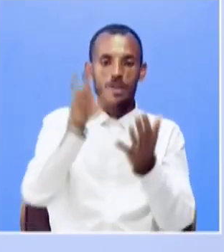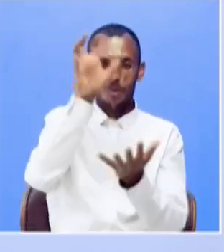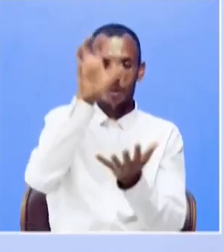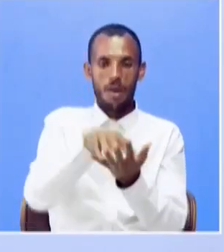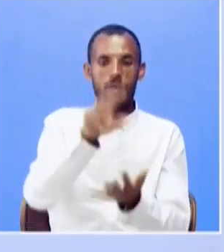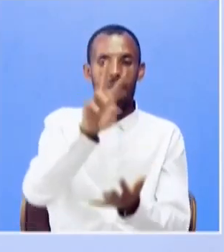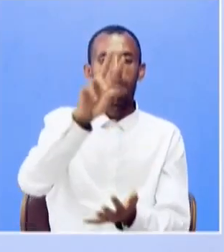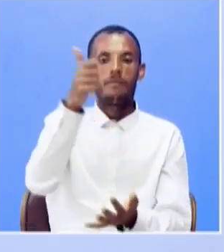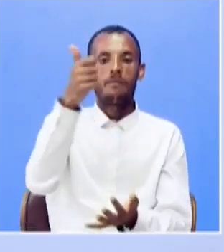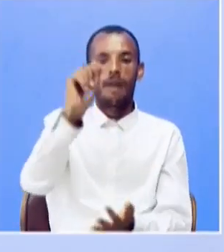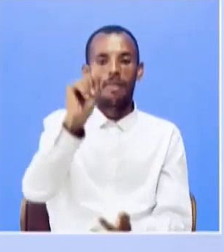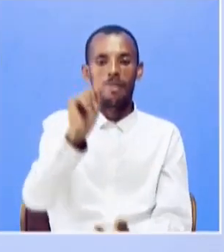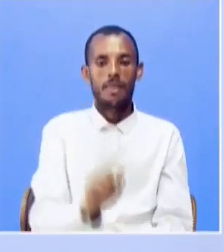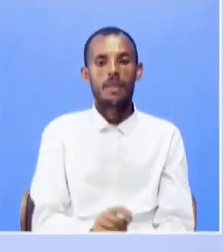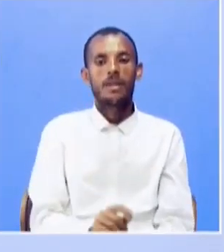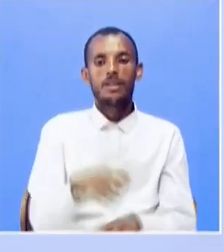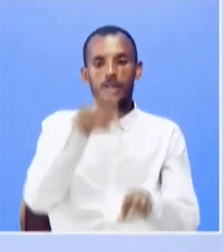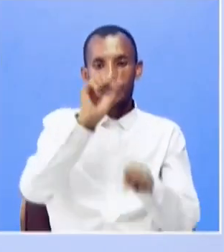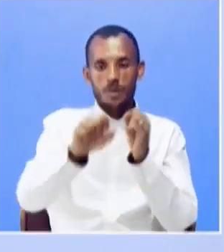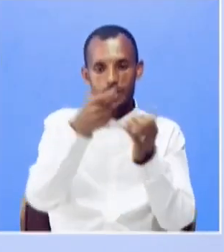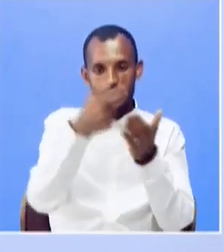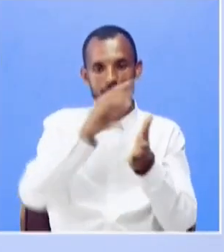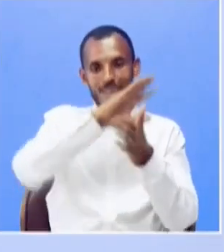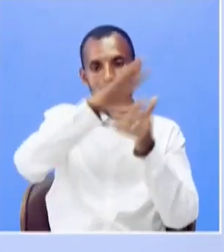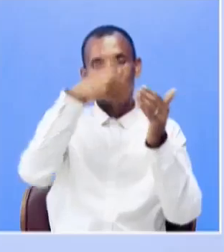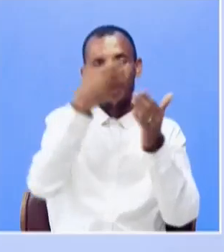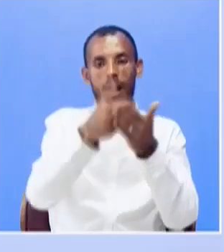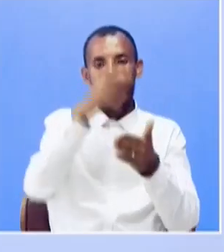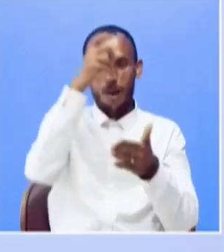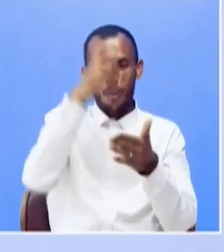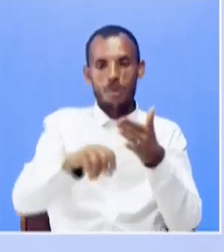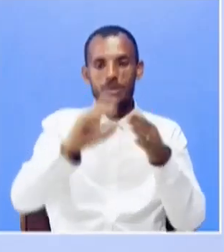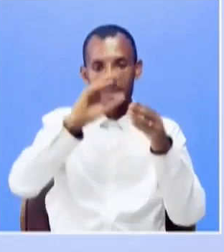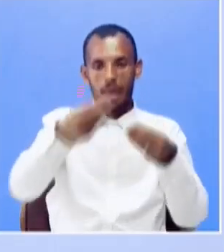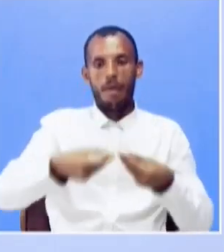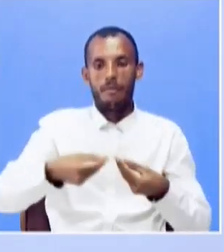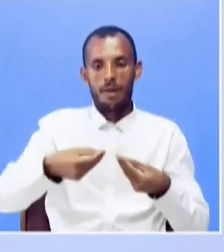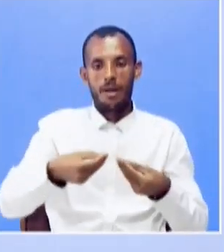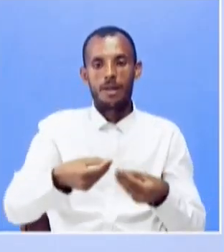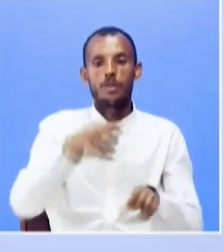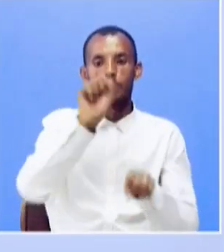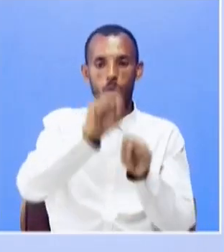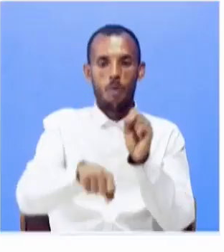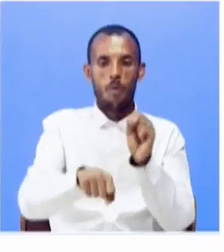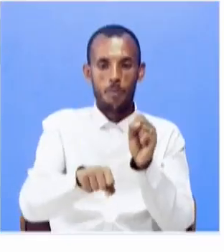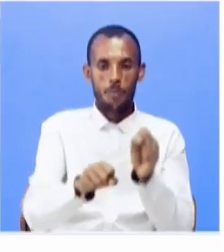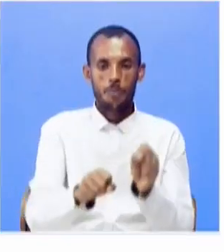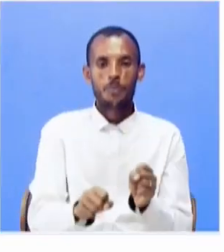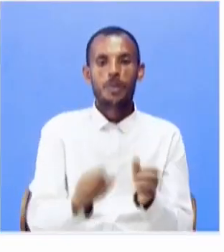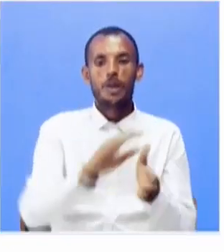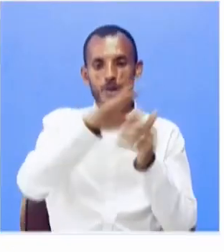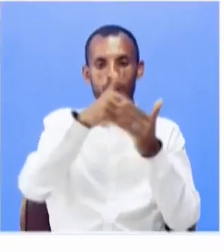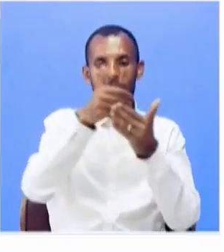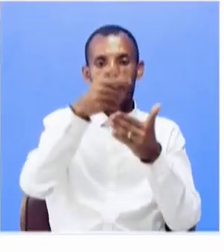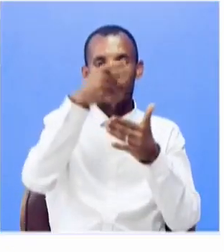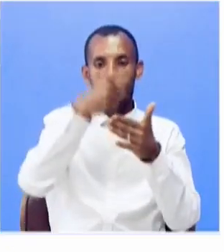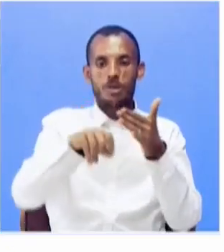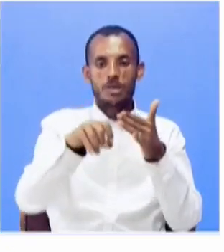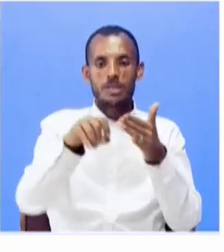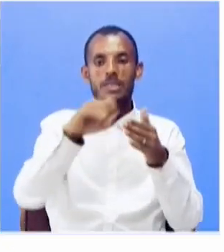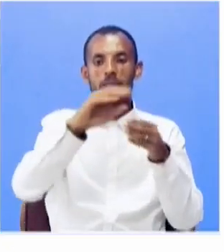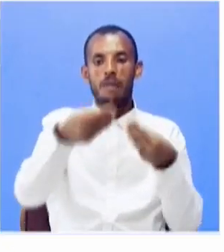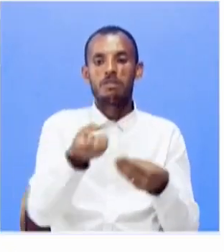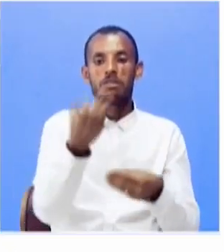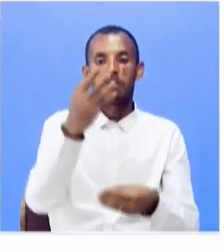VAT. So, this is the total cost is given. So, total cost is given to be this